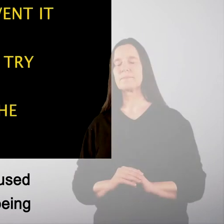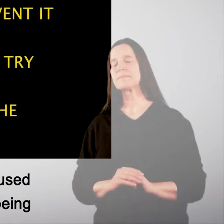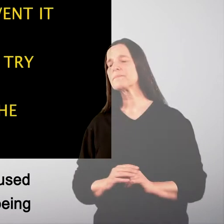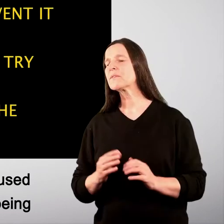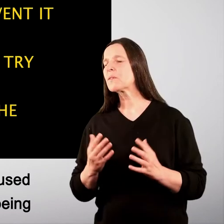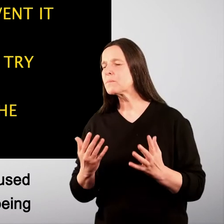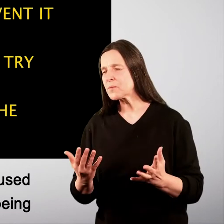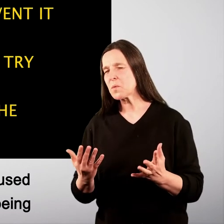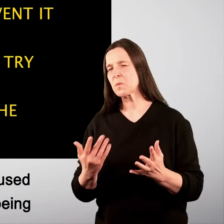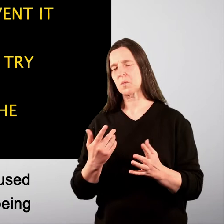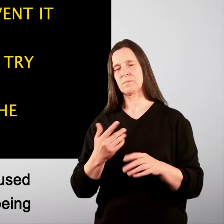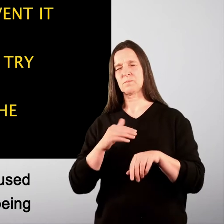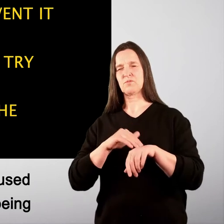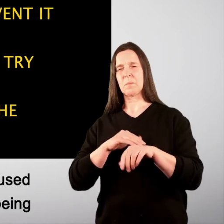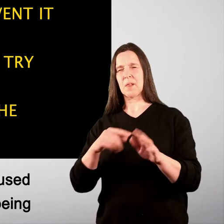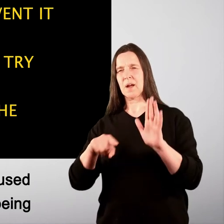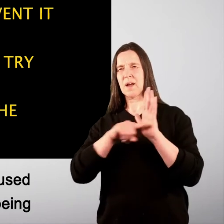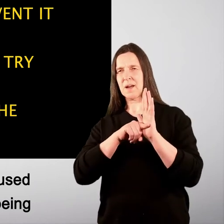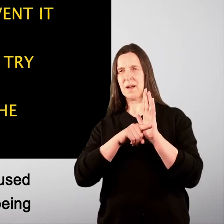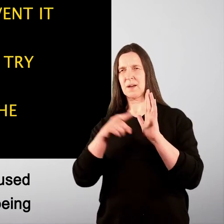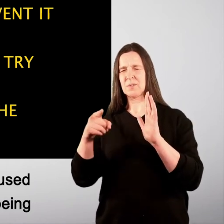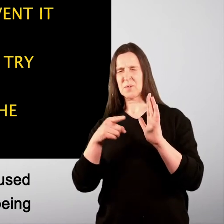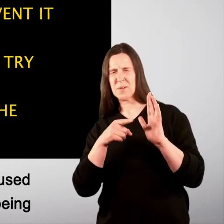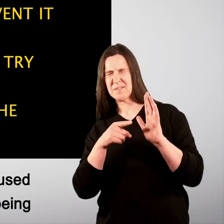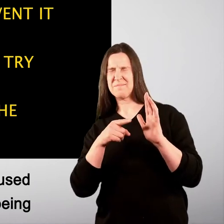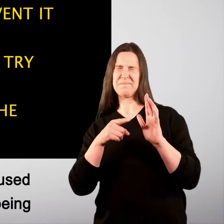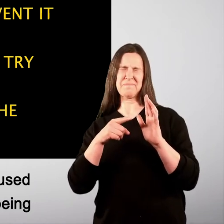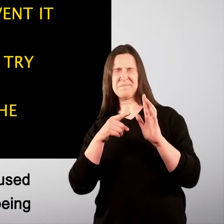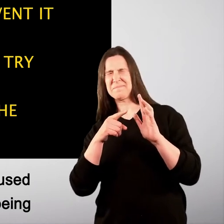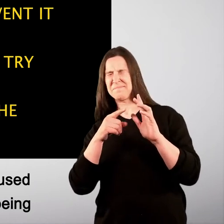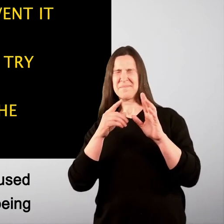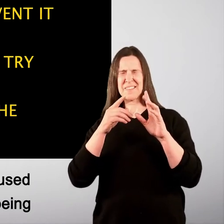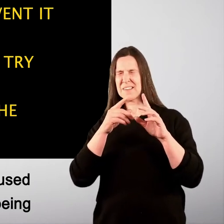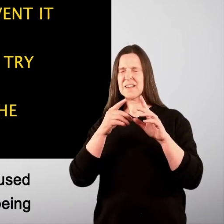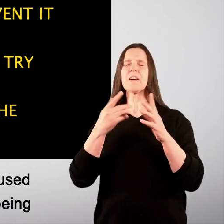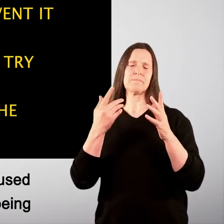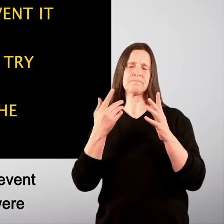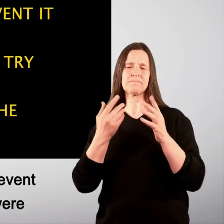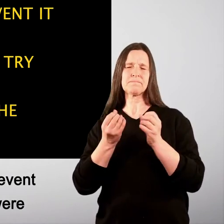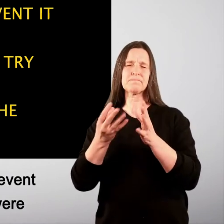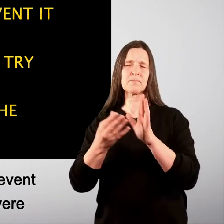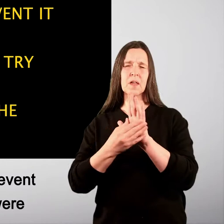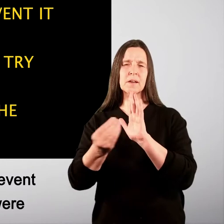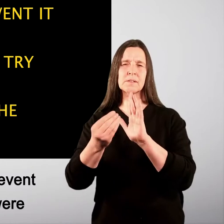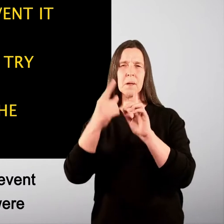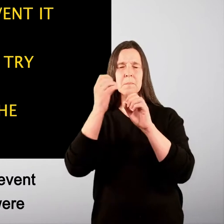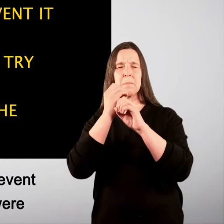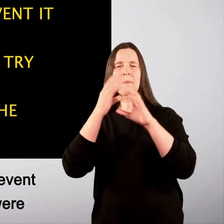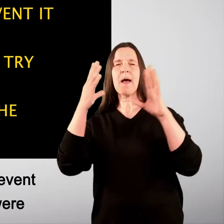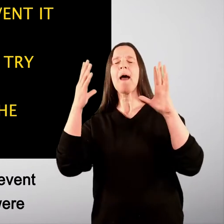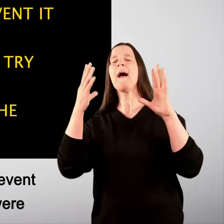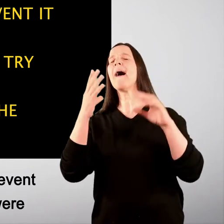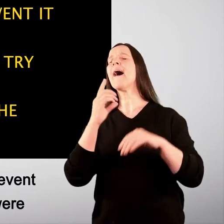The interpretation of such force used depends upon the gravity of the crime being prevented, whether